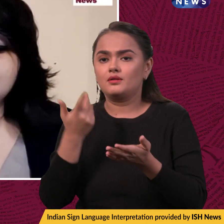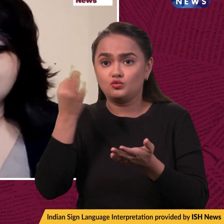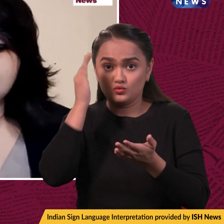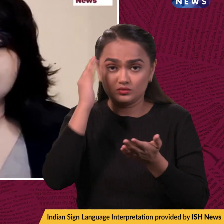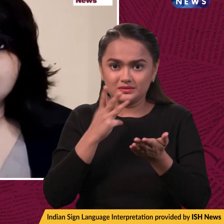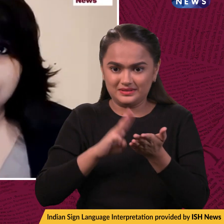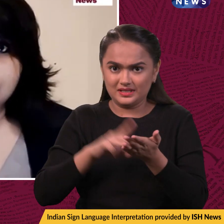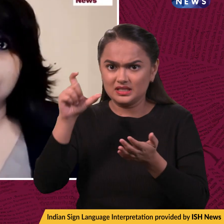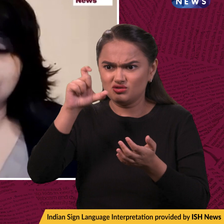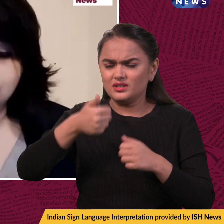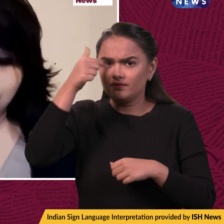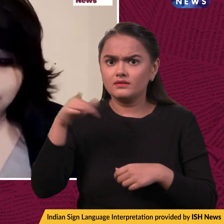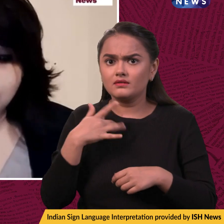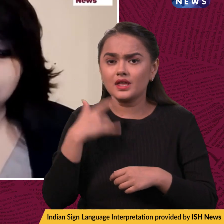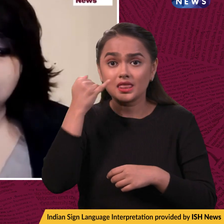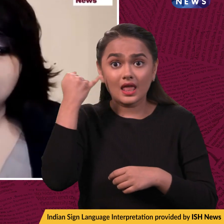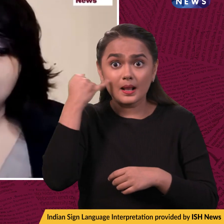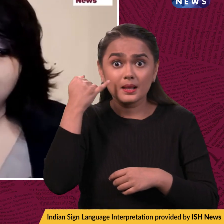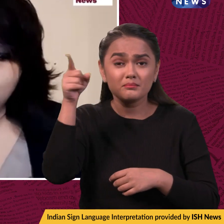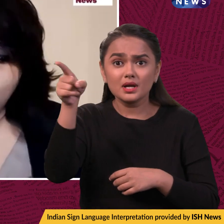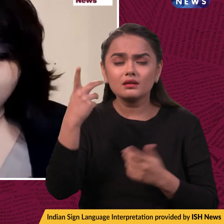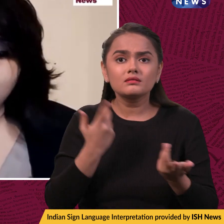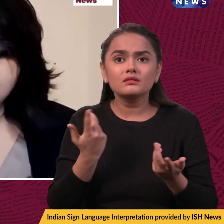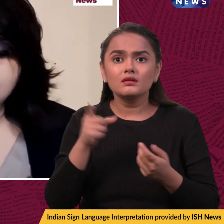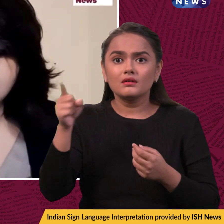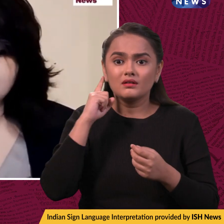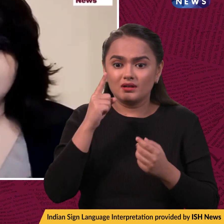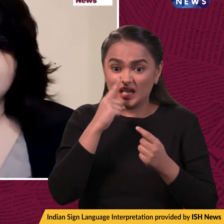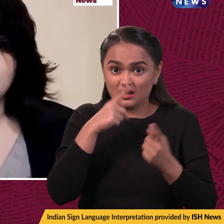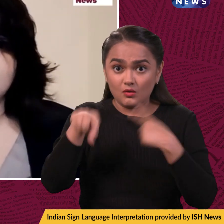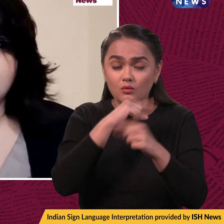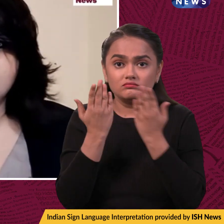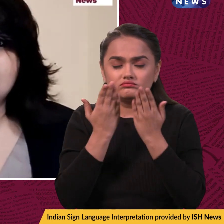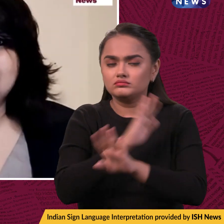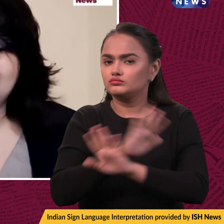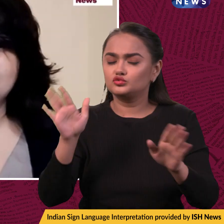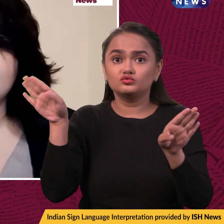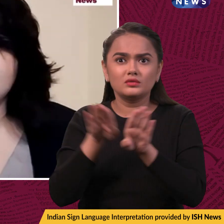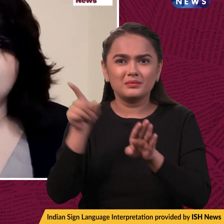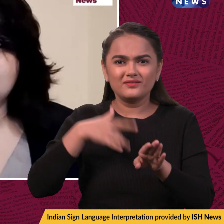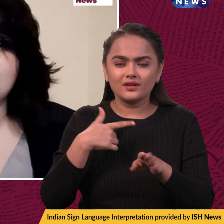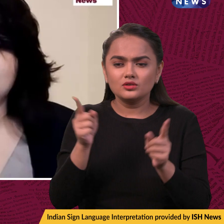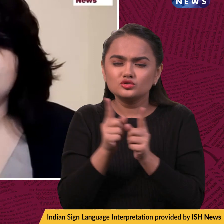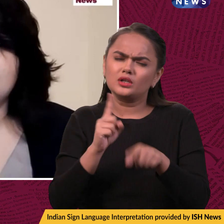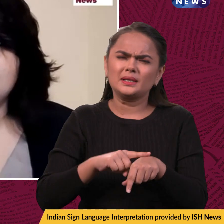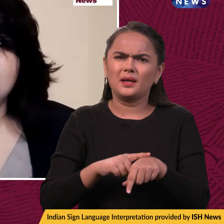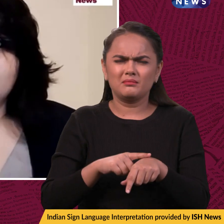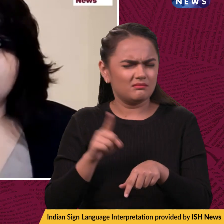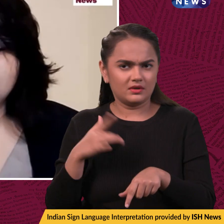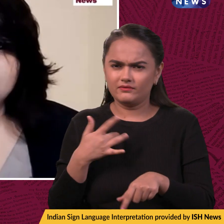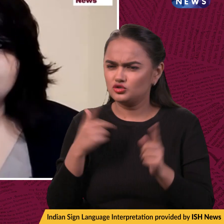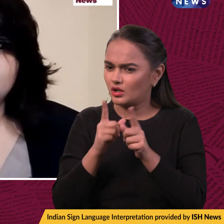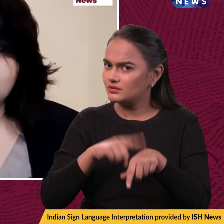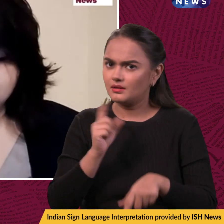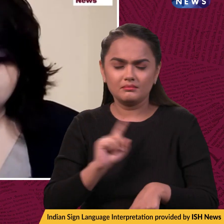said that she is concerned that Taliban's block on girls' education in Afghanistan might not be temporary. Now,